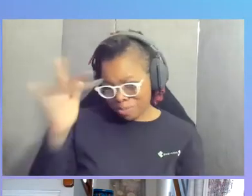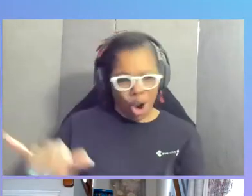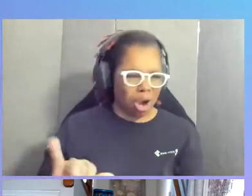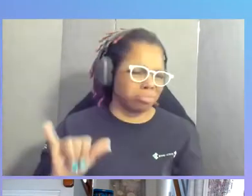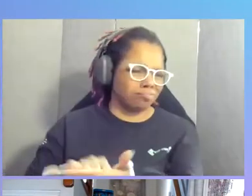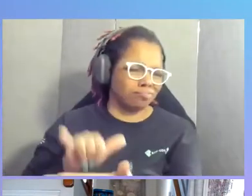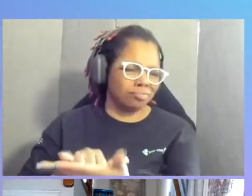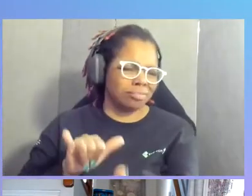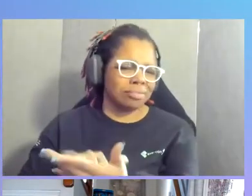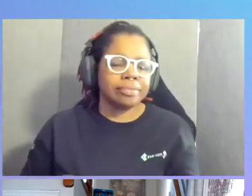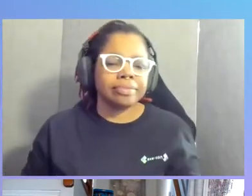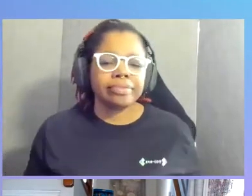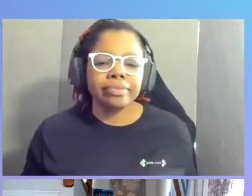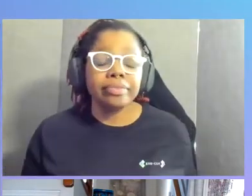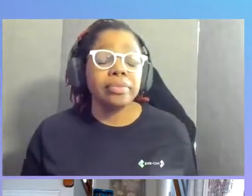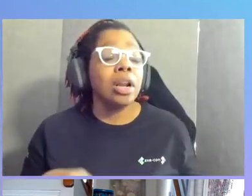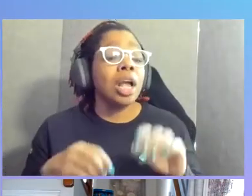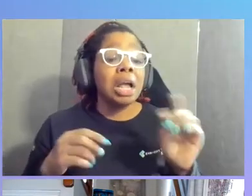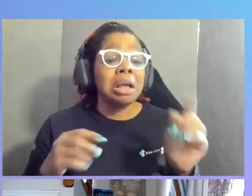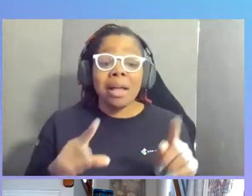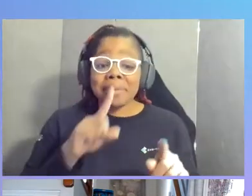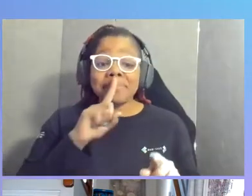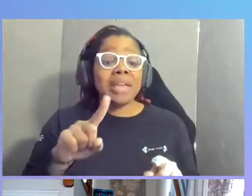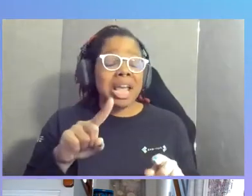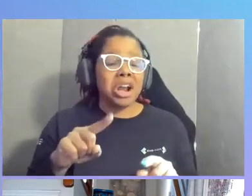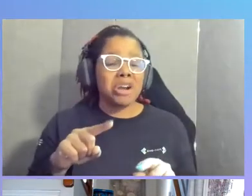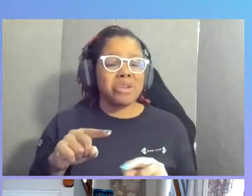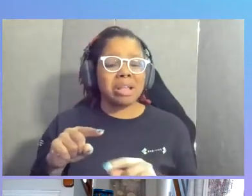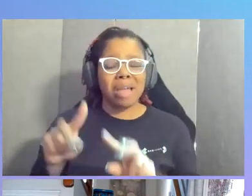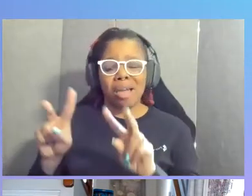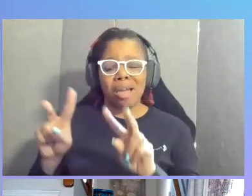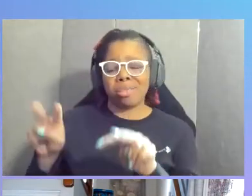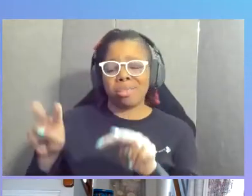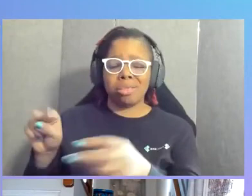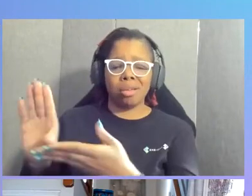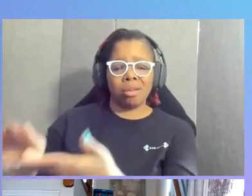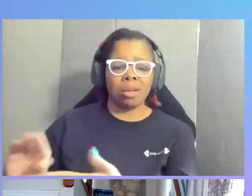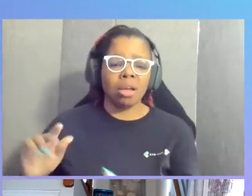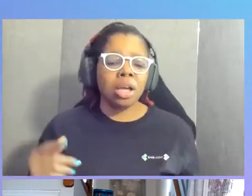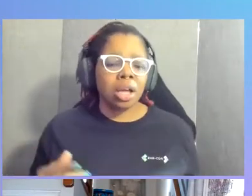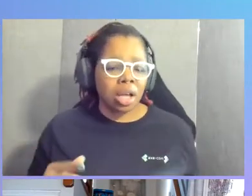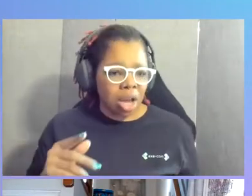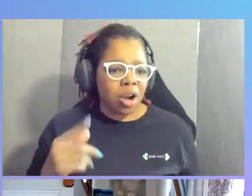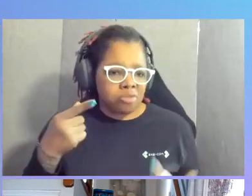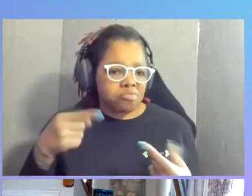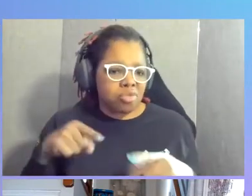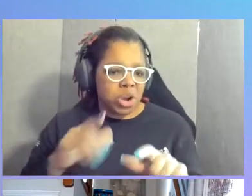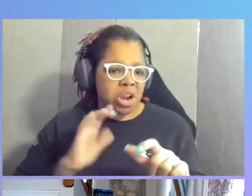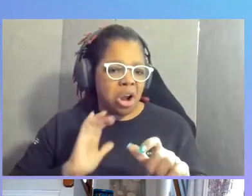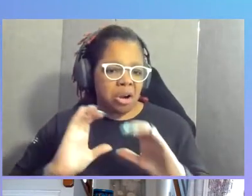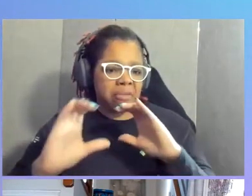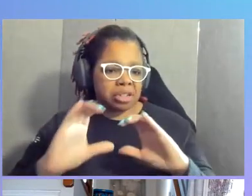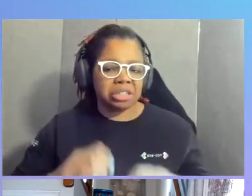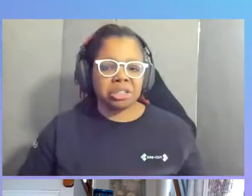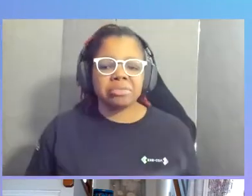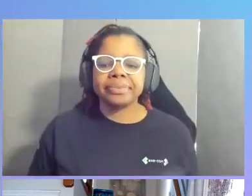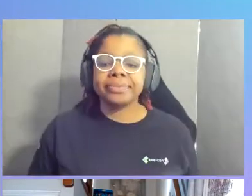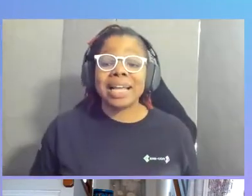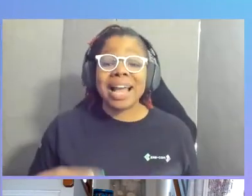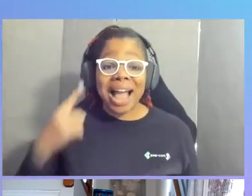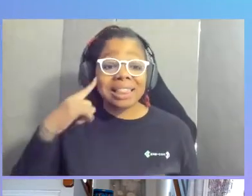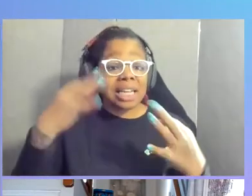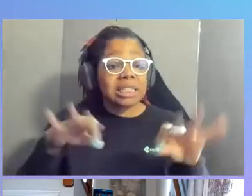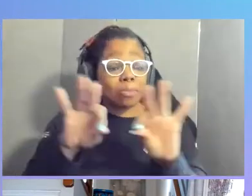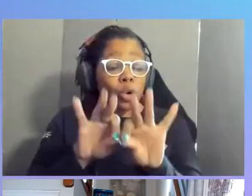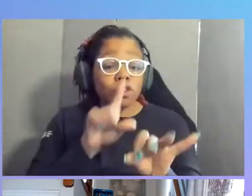this there's this very condescending tone that we have in a lot of our conversations. And I think it's important